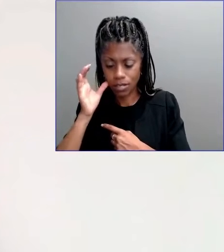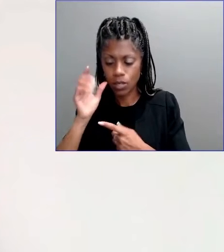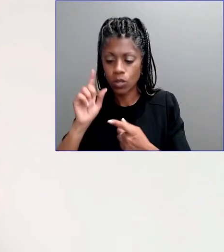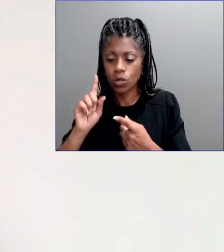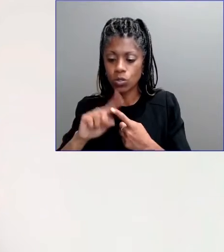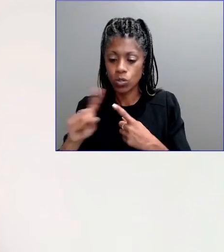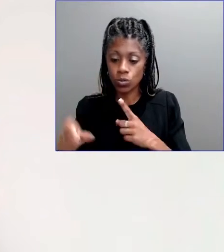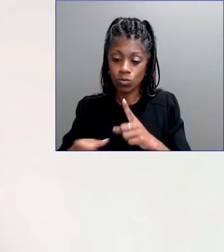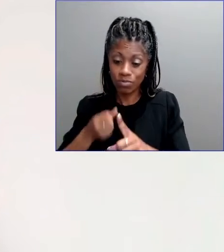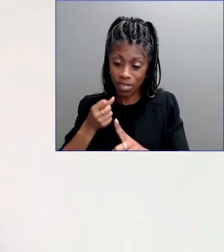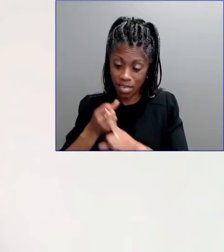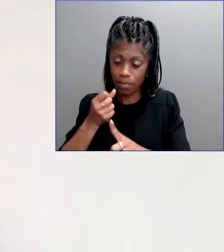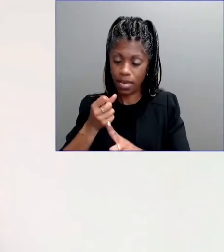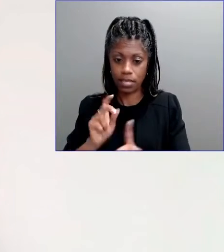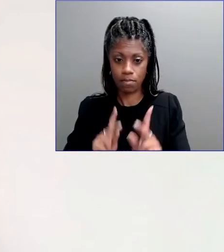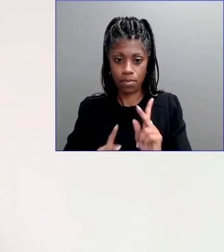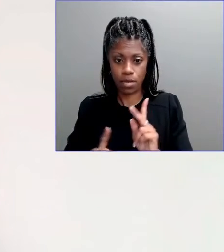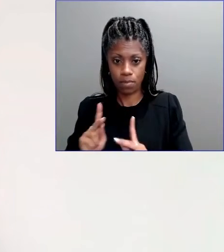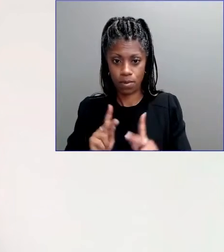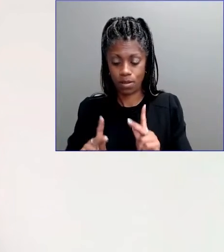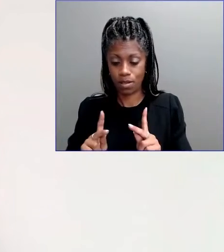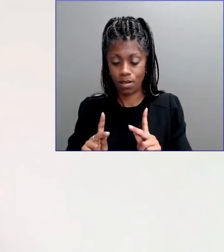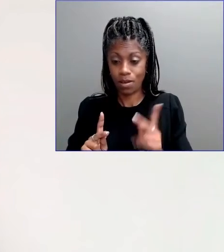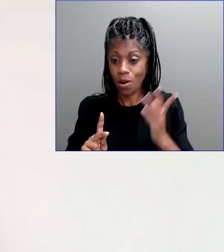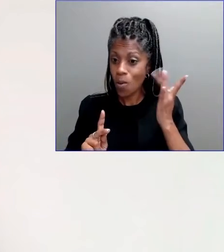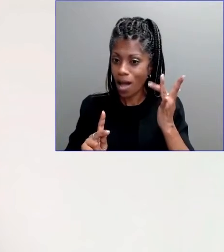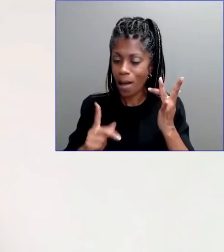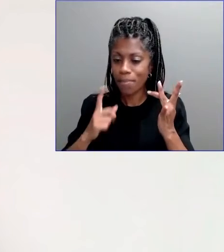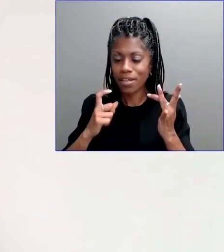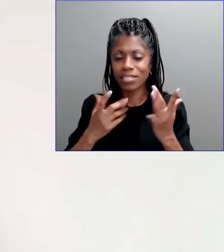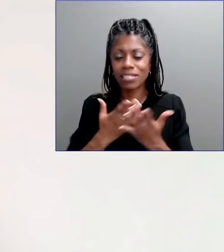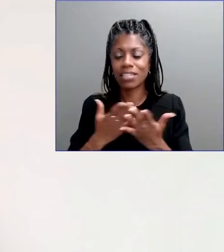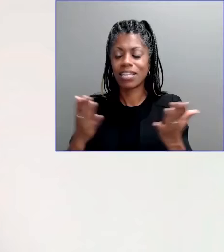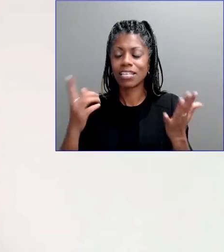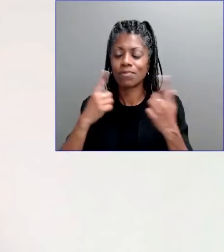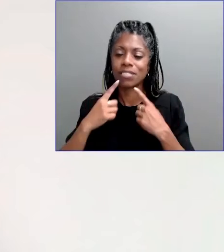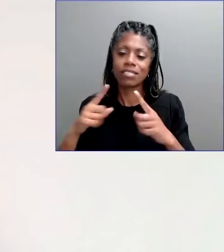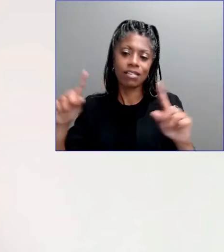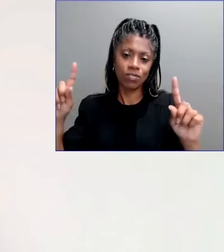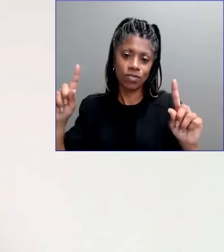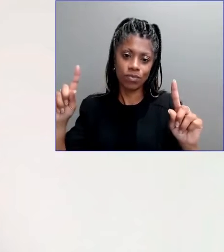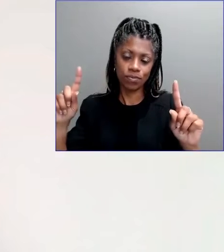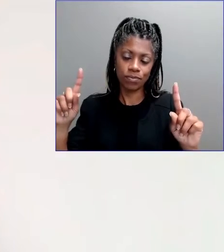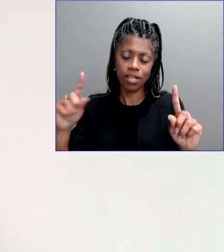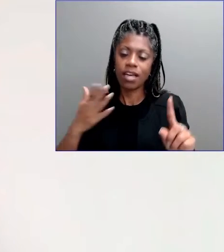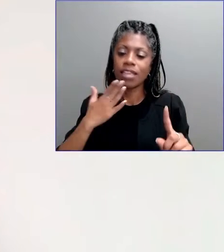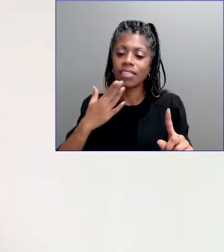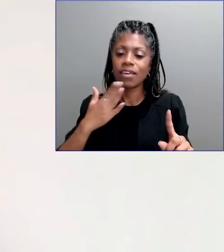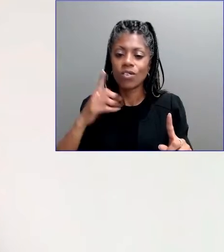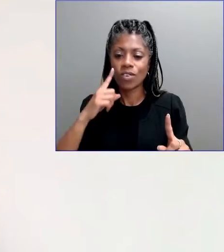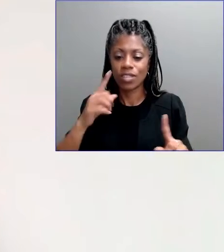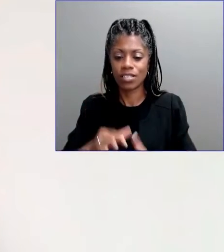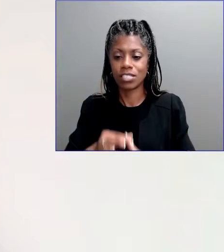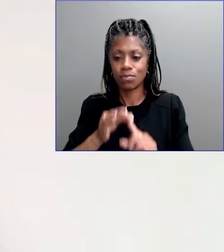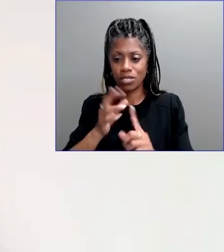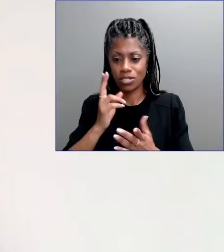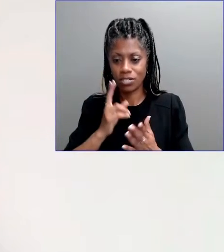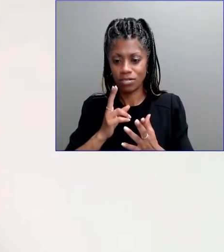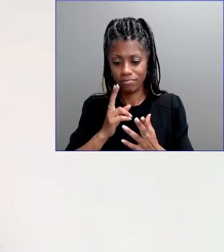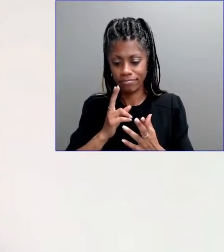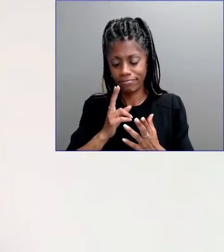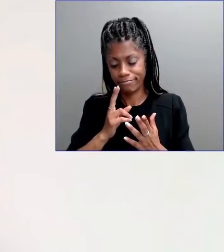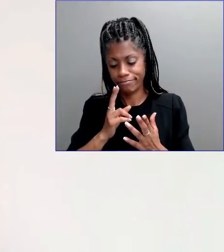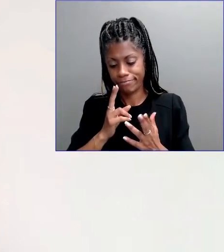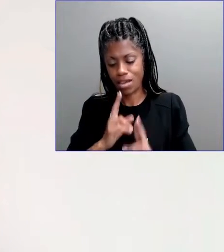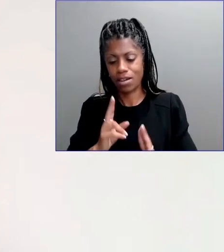we do, magical breakthroughs happen. Thank you so much for this special honor. Now for introductions. I was